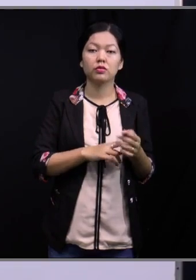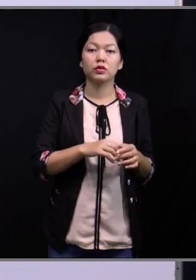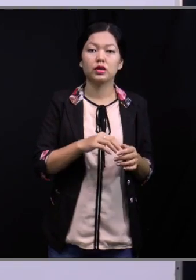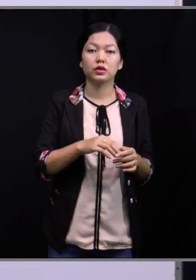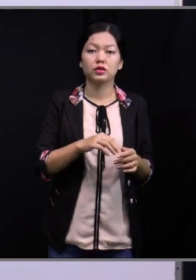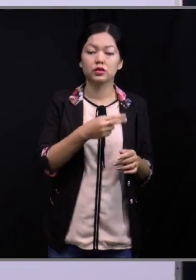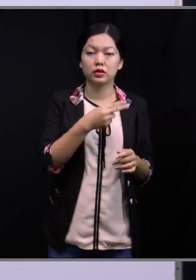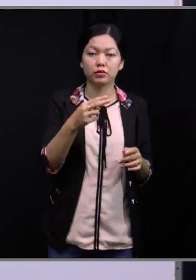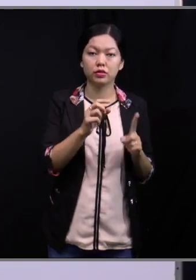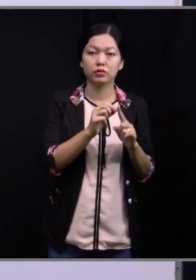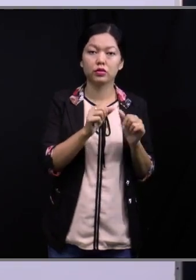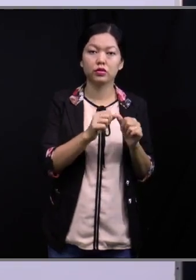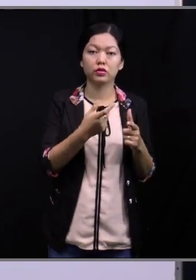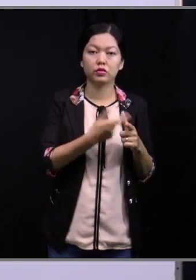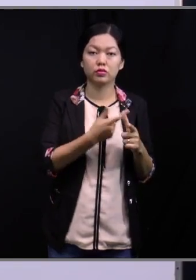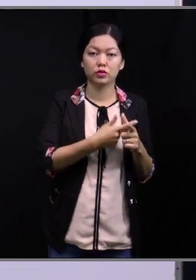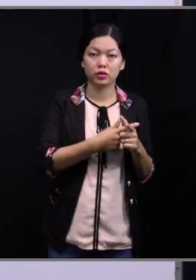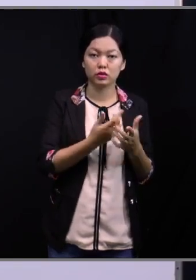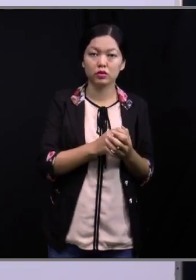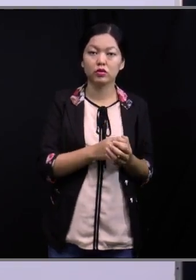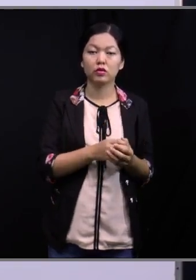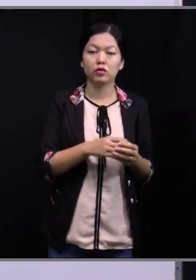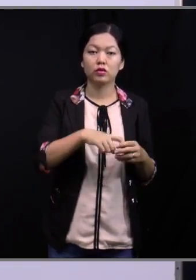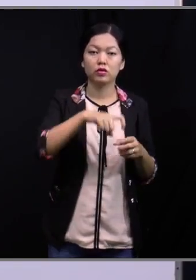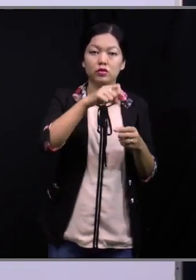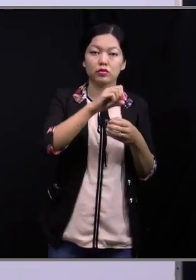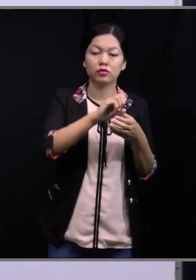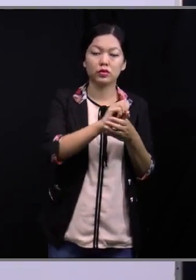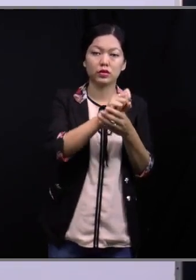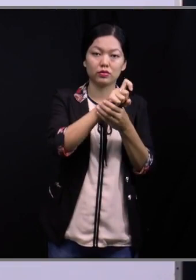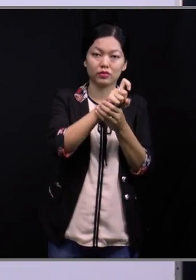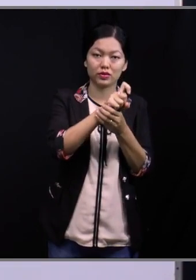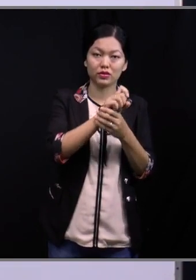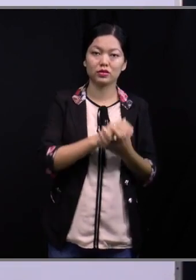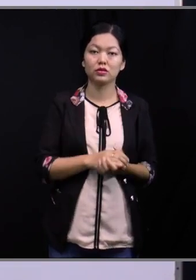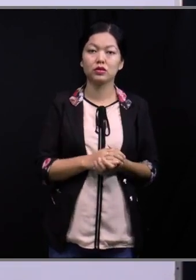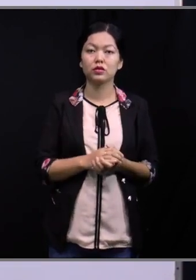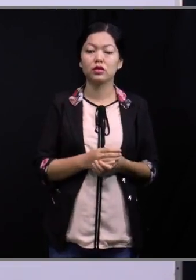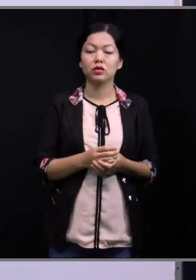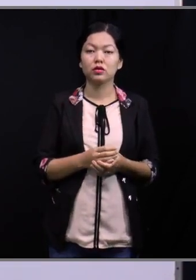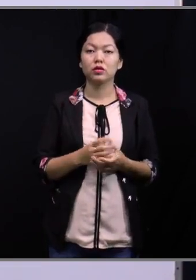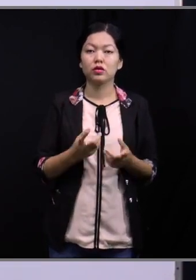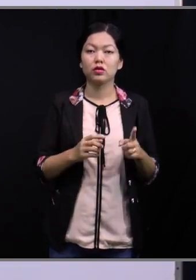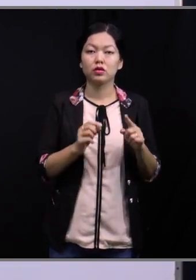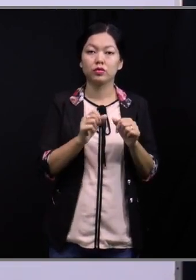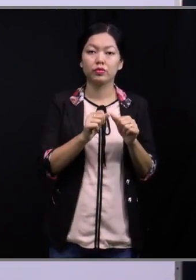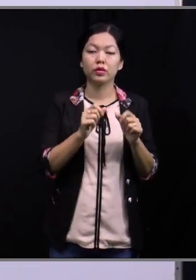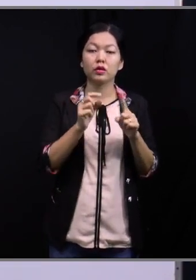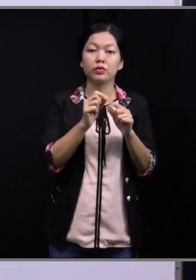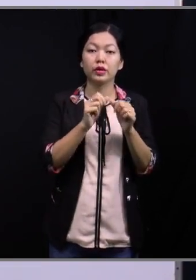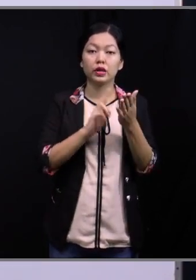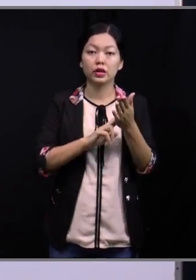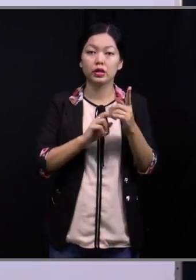Solanum melongena, which is the botanical name of brinjal, then Panthera leo, which is the zoological name or scientific name of